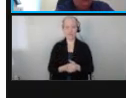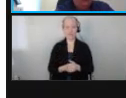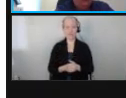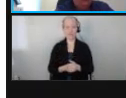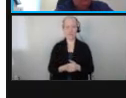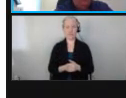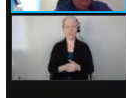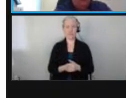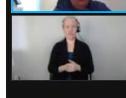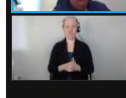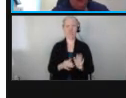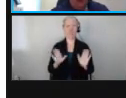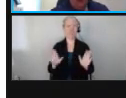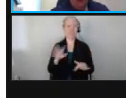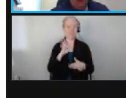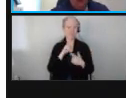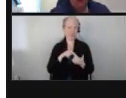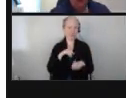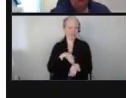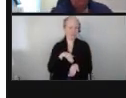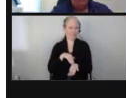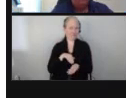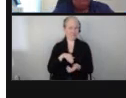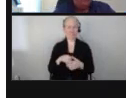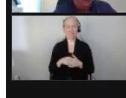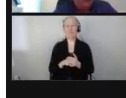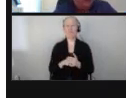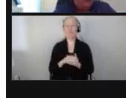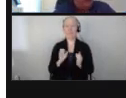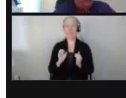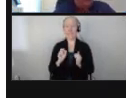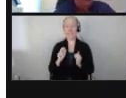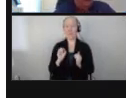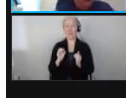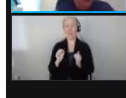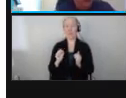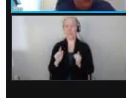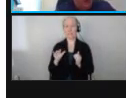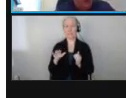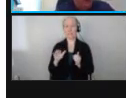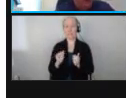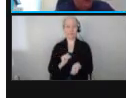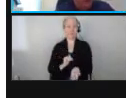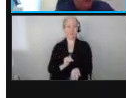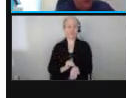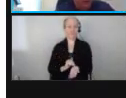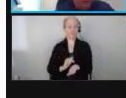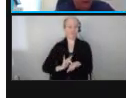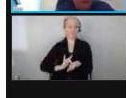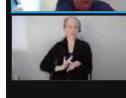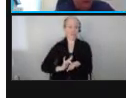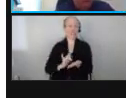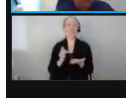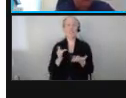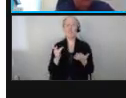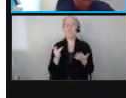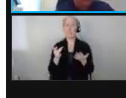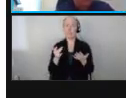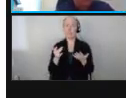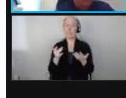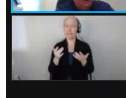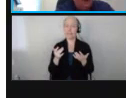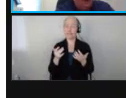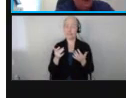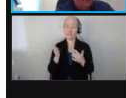And speaking of medicine, aerospace medicine, as it has evolved, has some problems at its